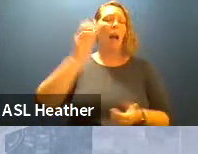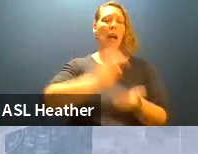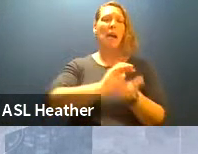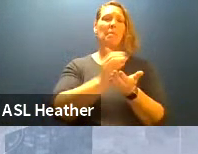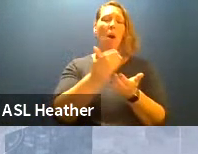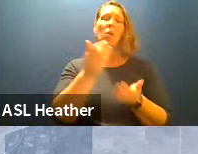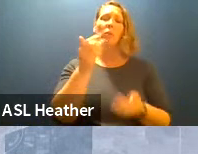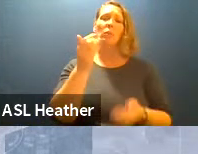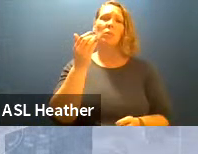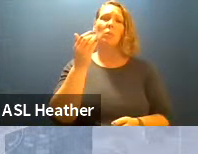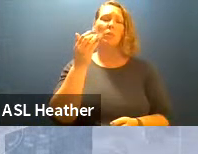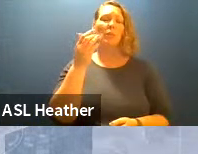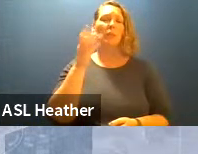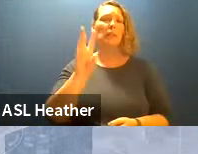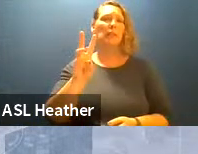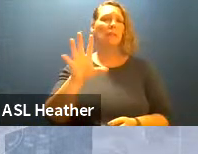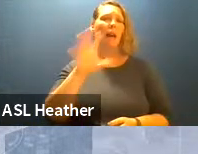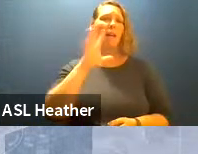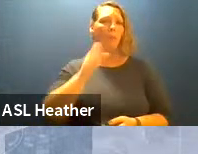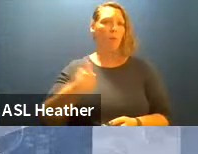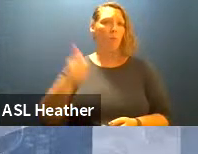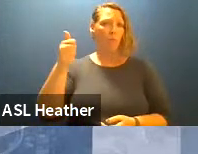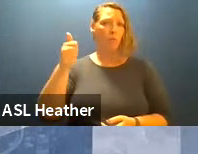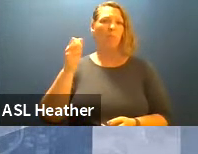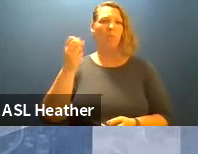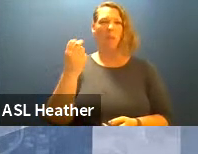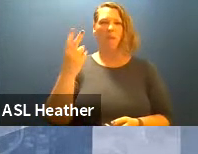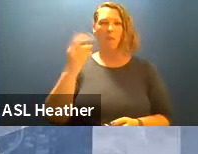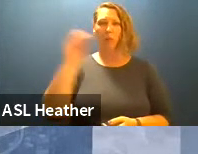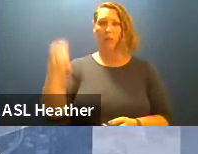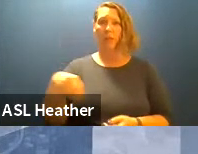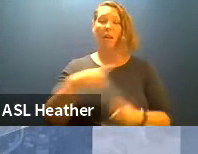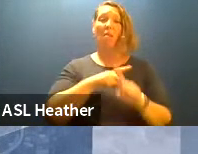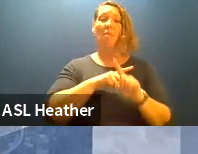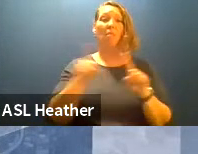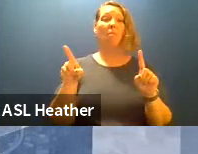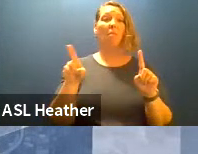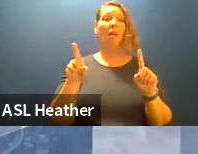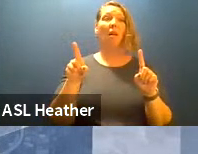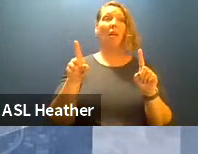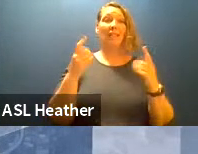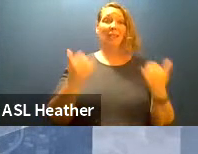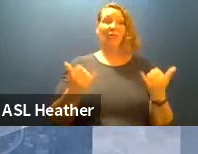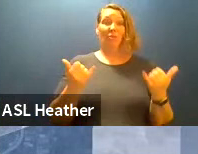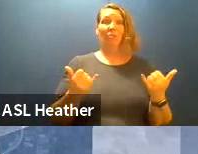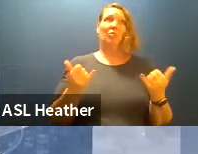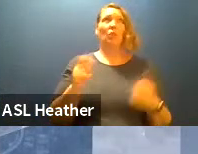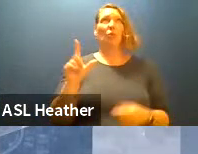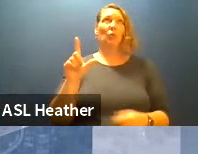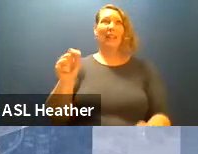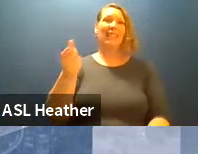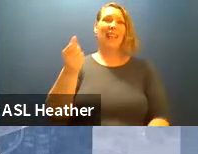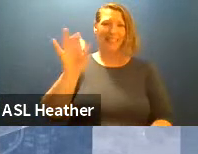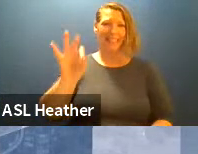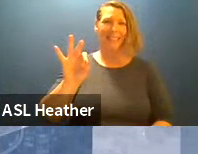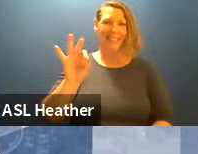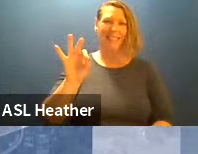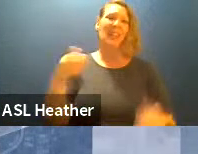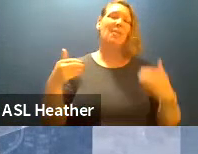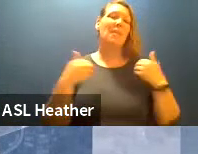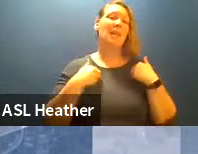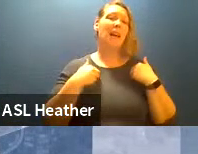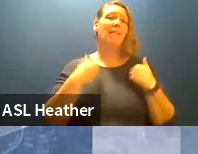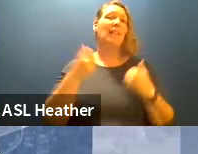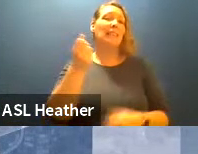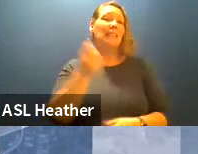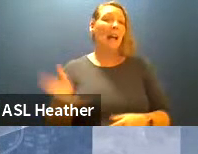people 65 and older, and it was about 12%. But then today, or at least 2019, we have several